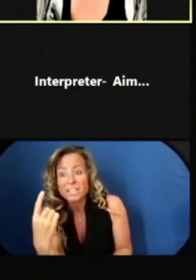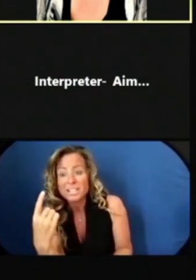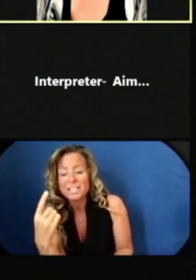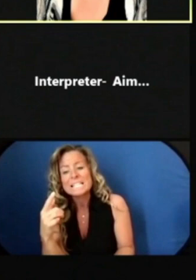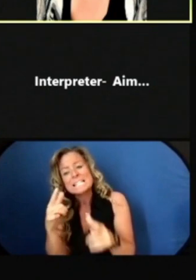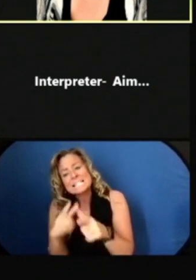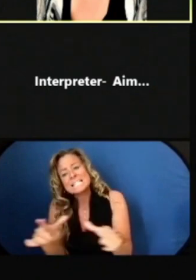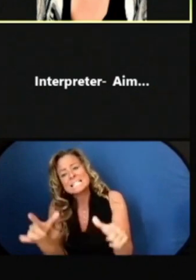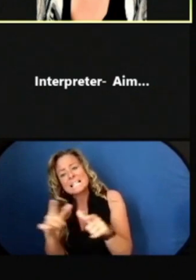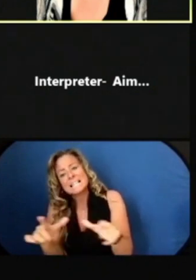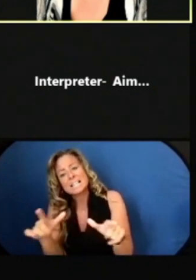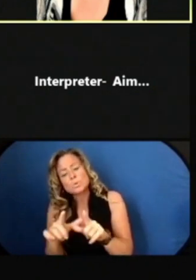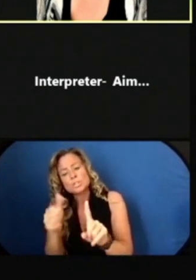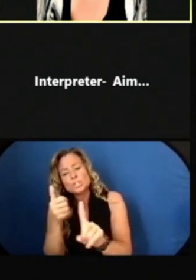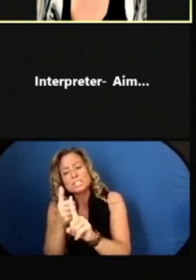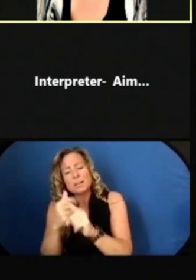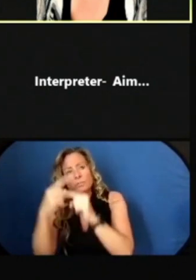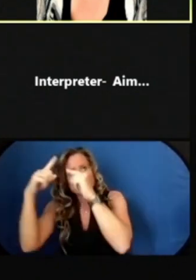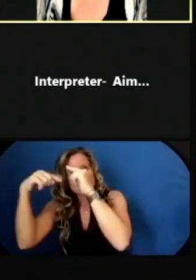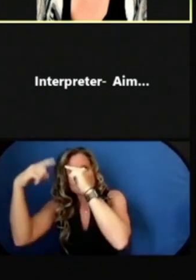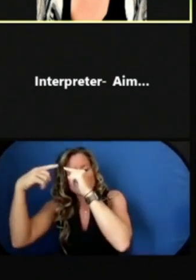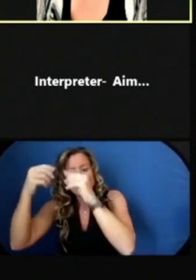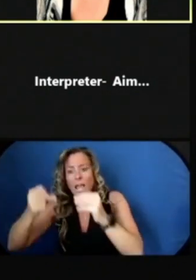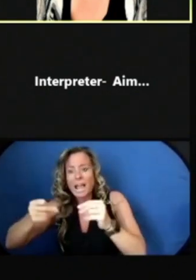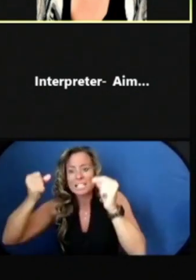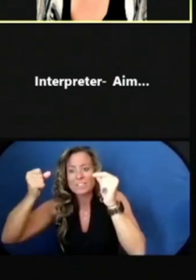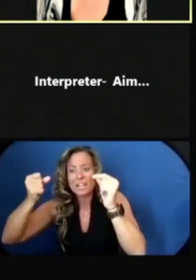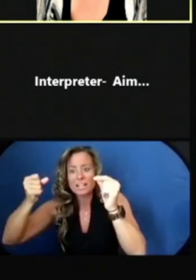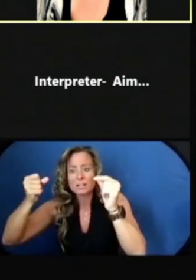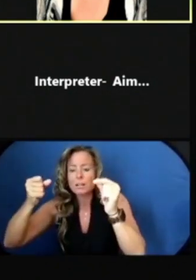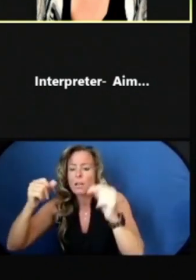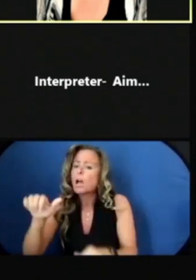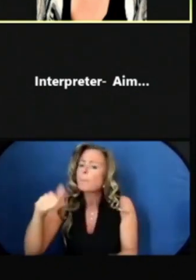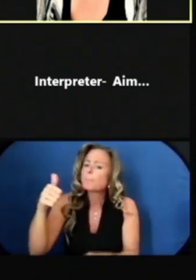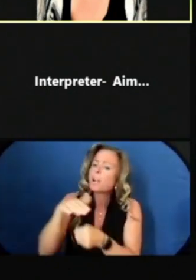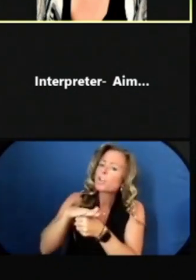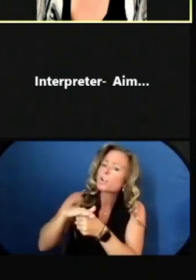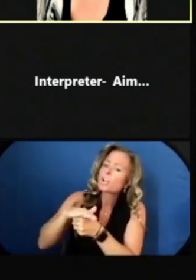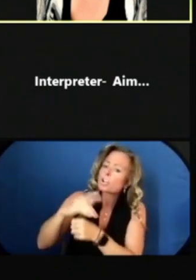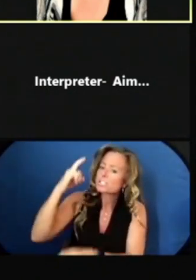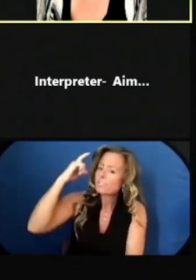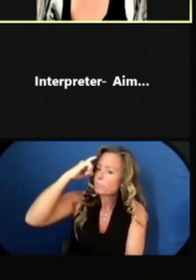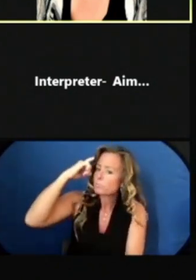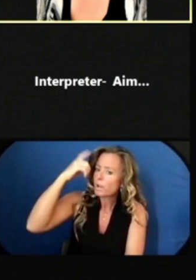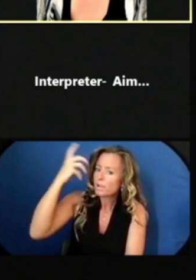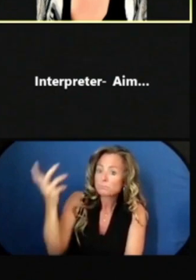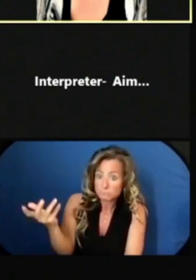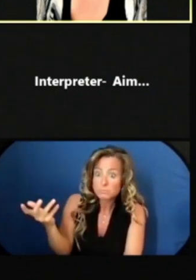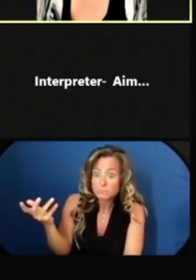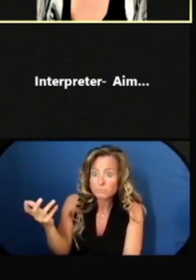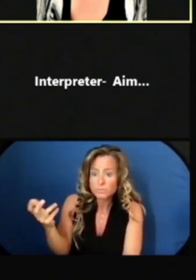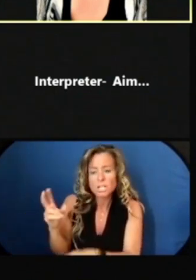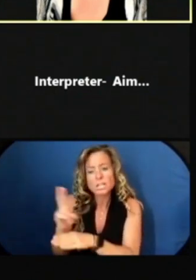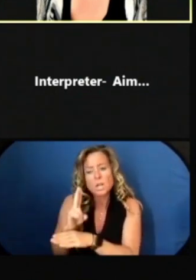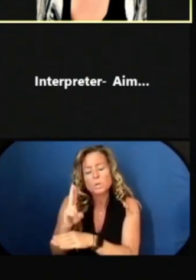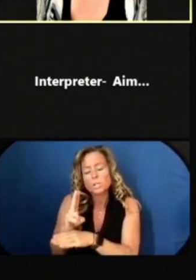language processing parts of the brain activated, but other areas of the brain that we